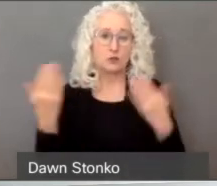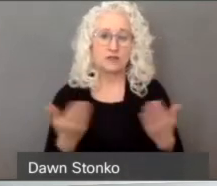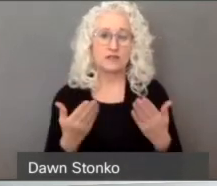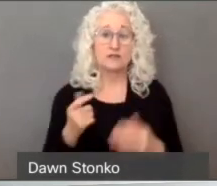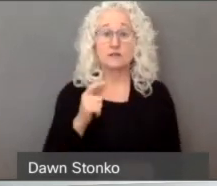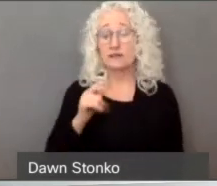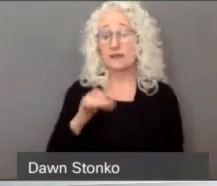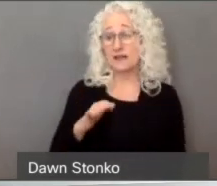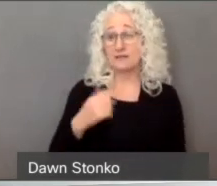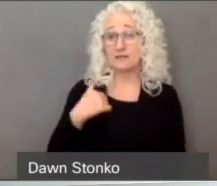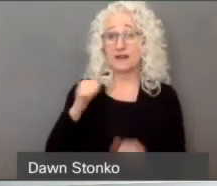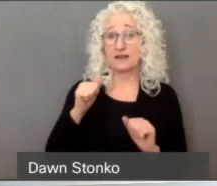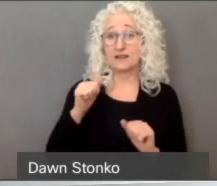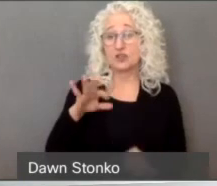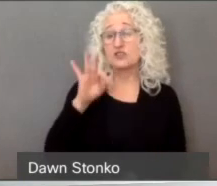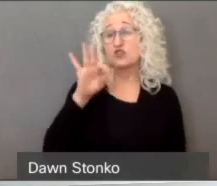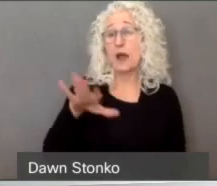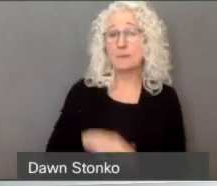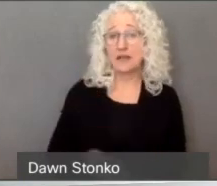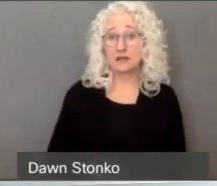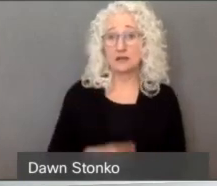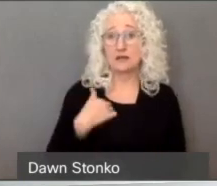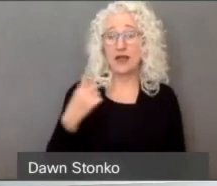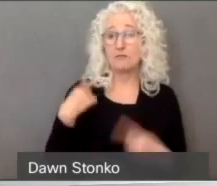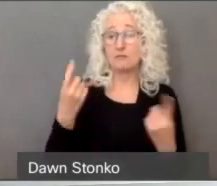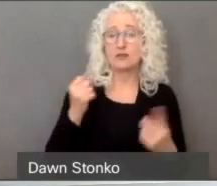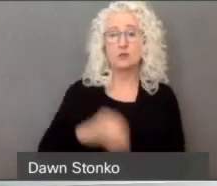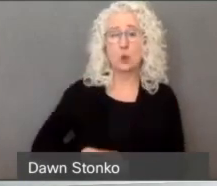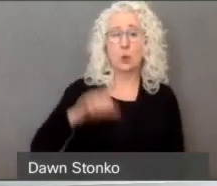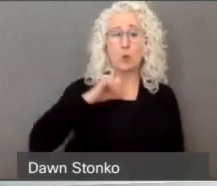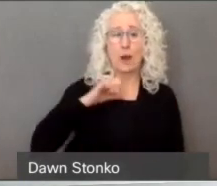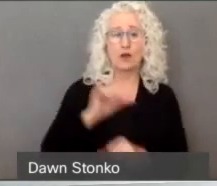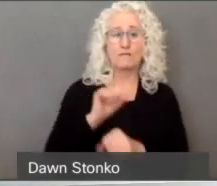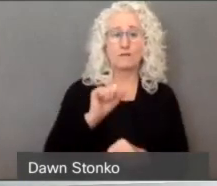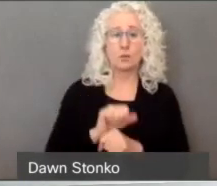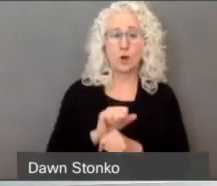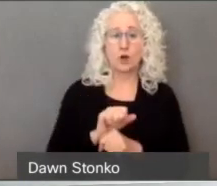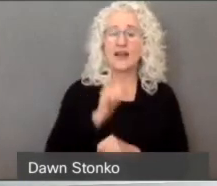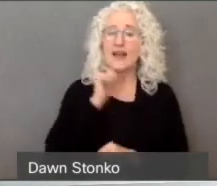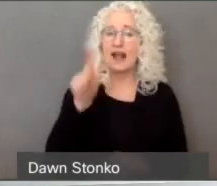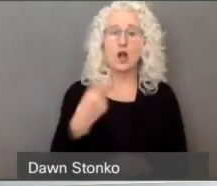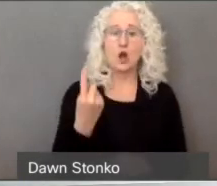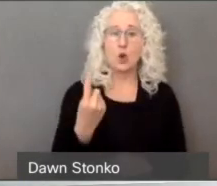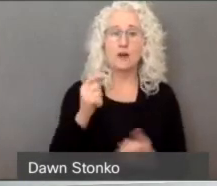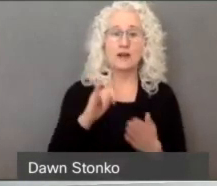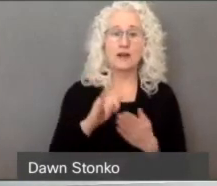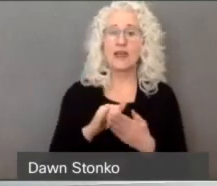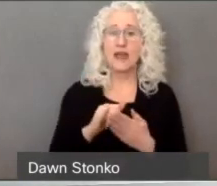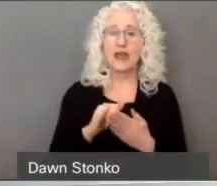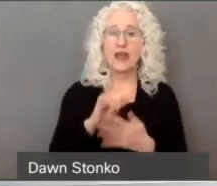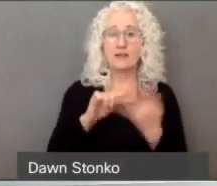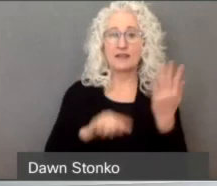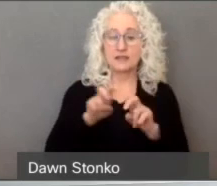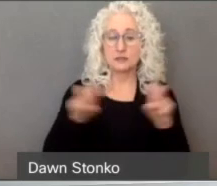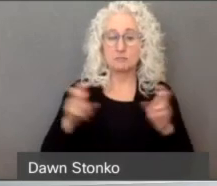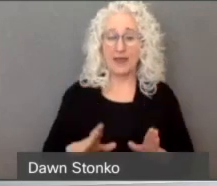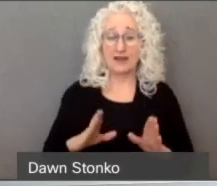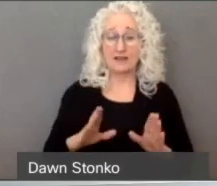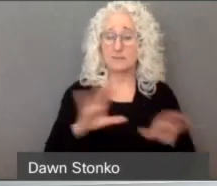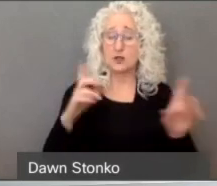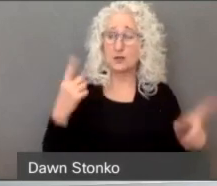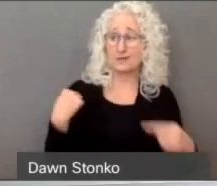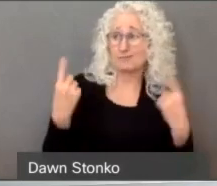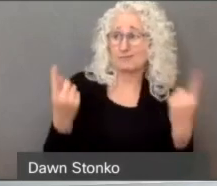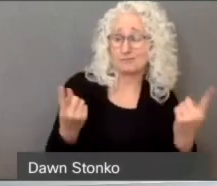chime in on that, I've been so proud of the work, not only that these panelists have been doing throughout